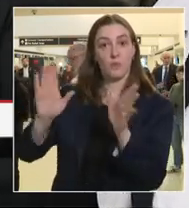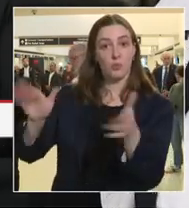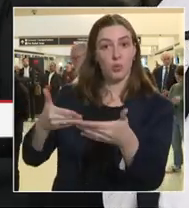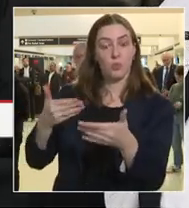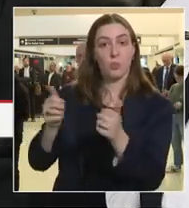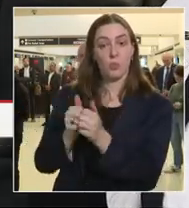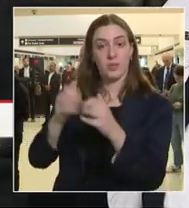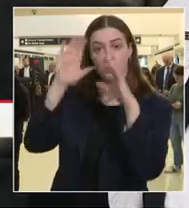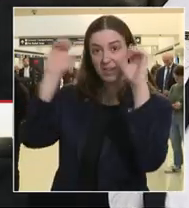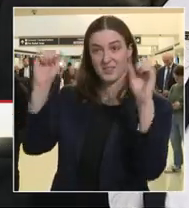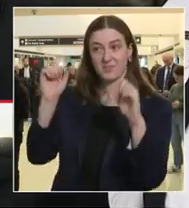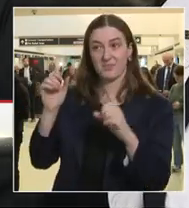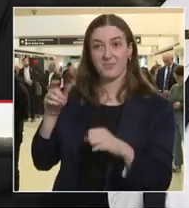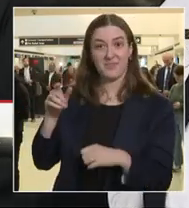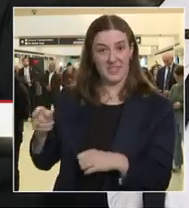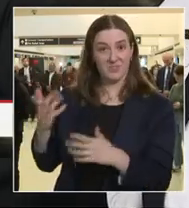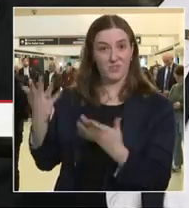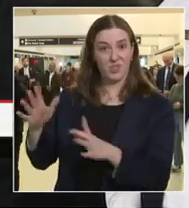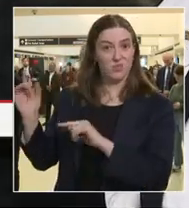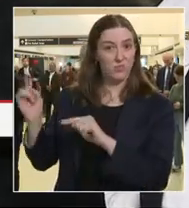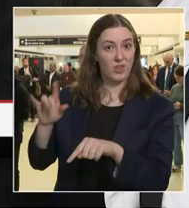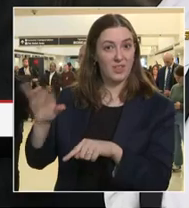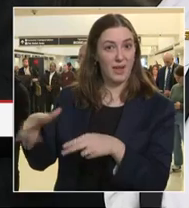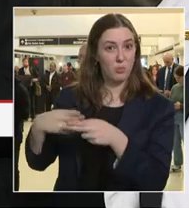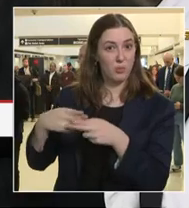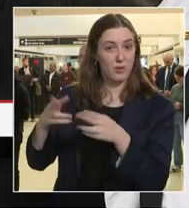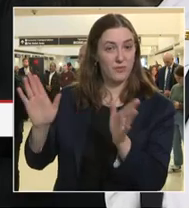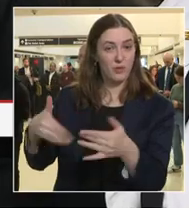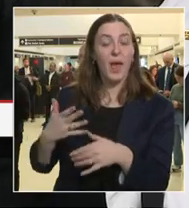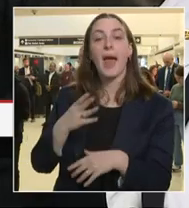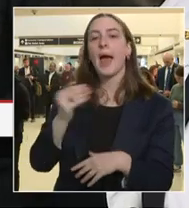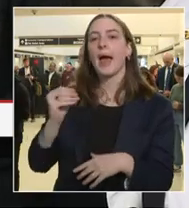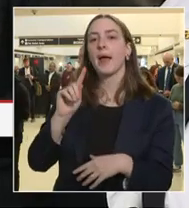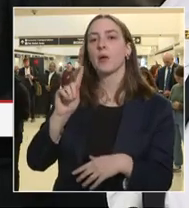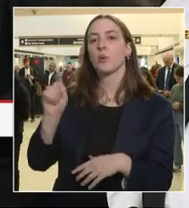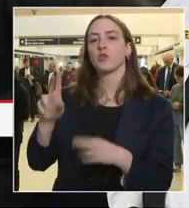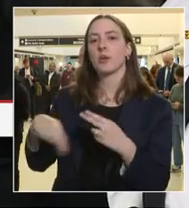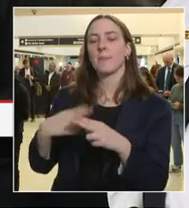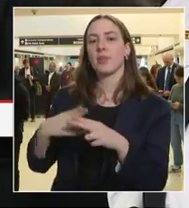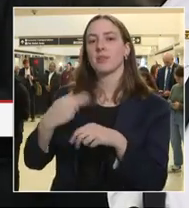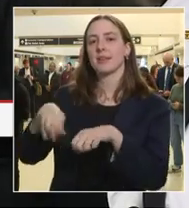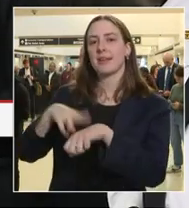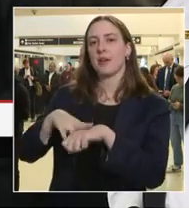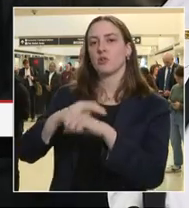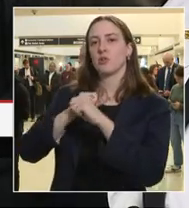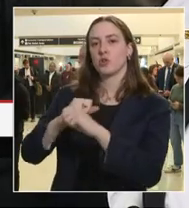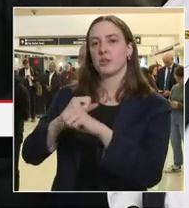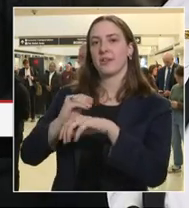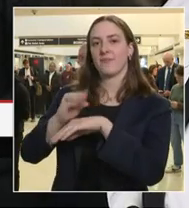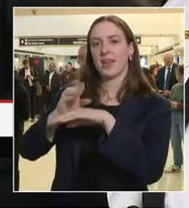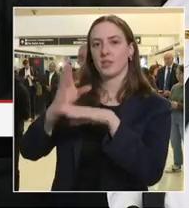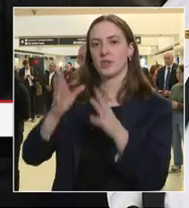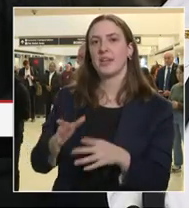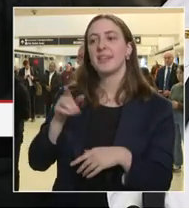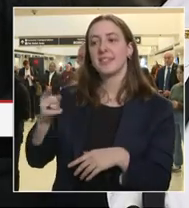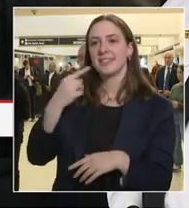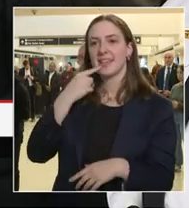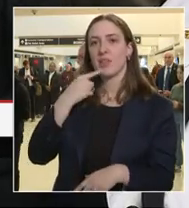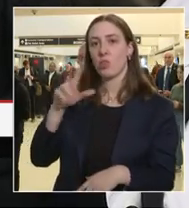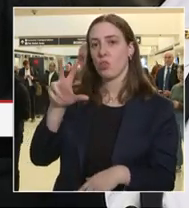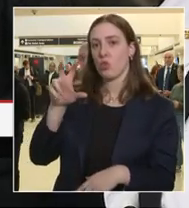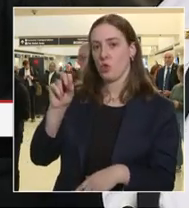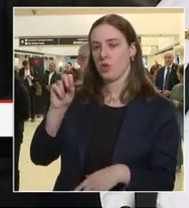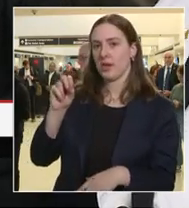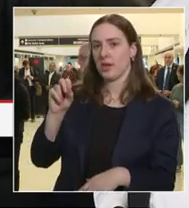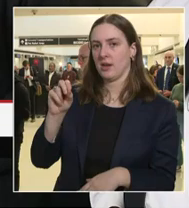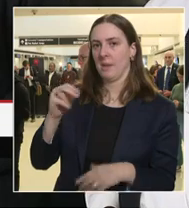spoken? Also a question about the National Security Advisor, Mike Waltz. He's saying that there was 30 bodies that have been recovered. That he just said that at